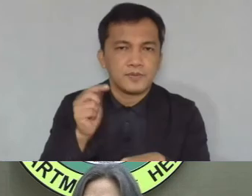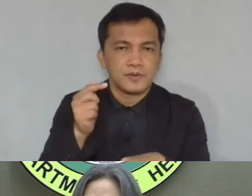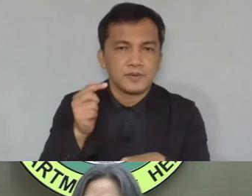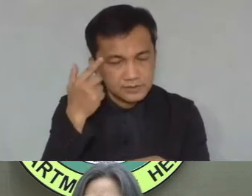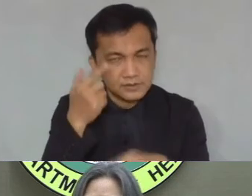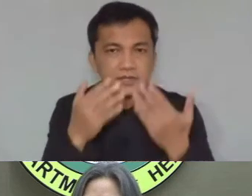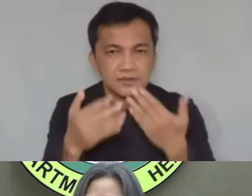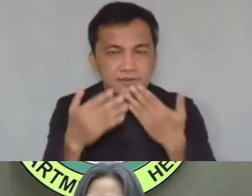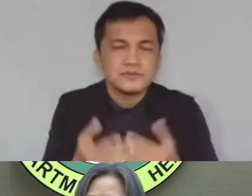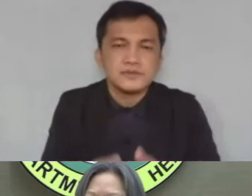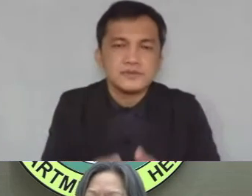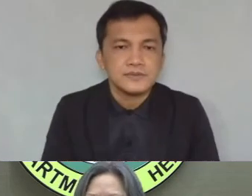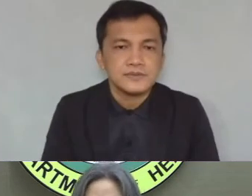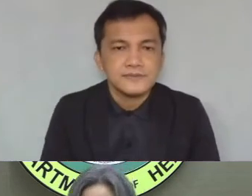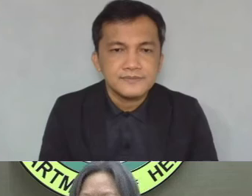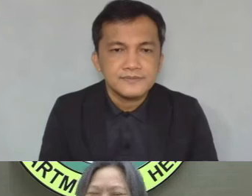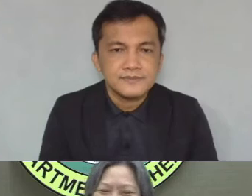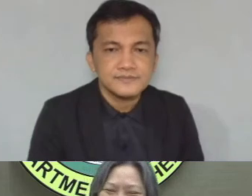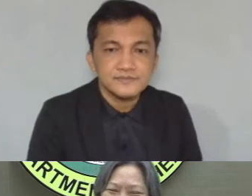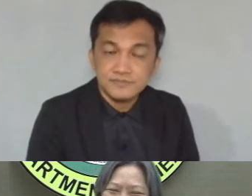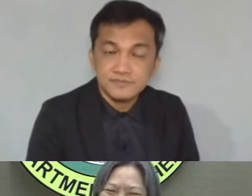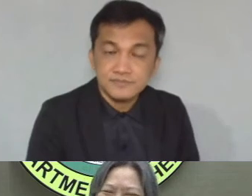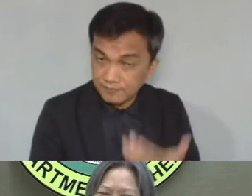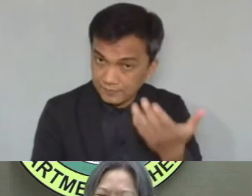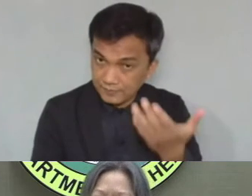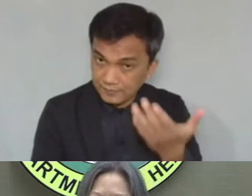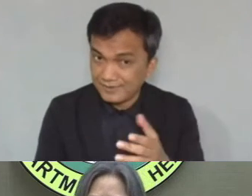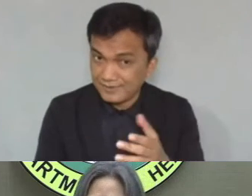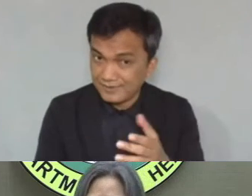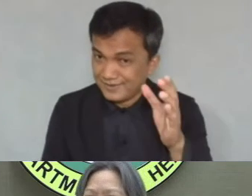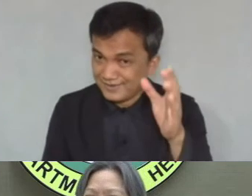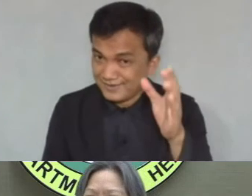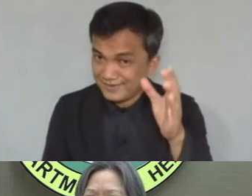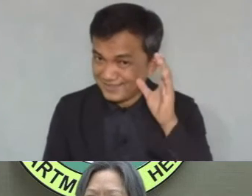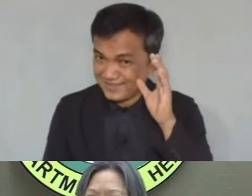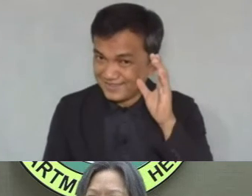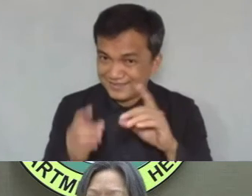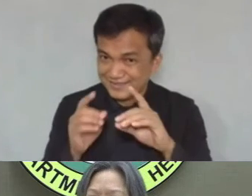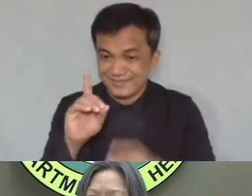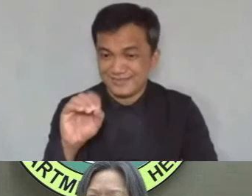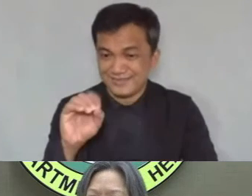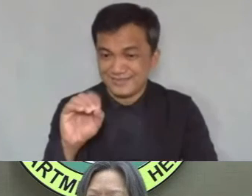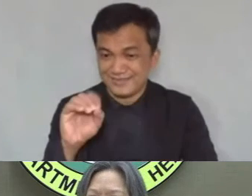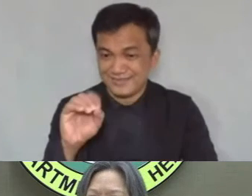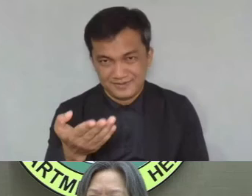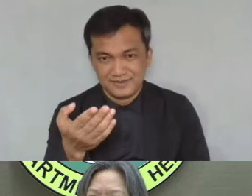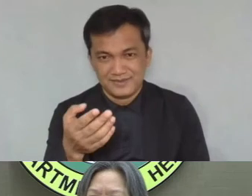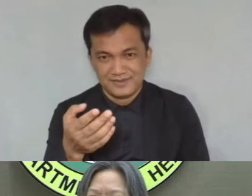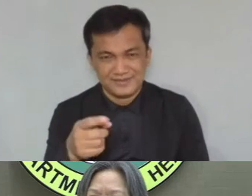dapat ang kailangan natin. So, thank you very much. Okay. Charity, as the Department of Health, you have the